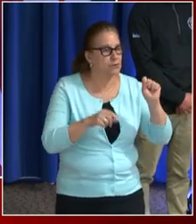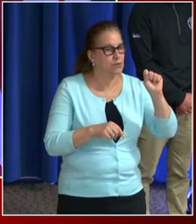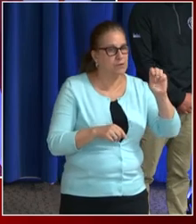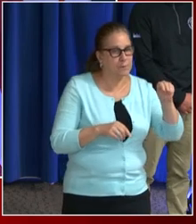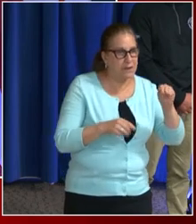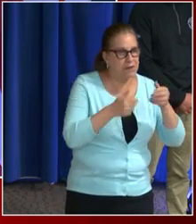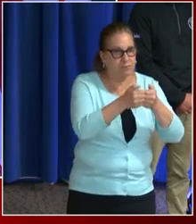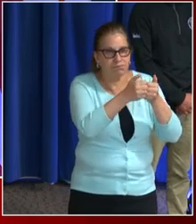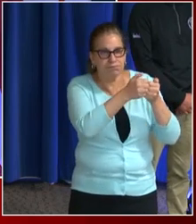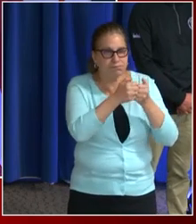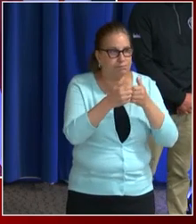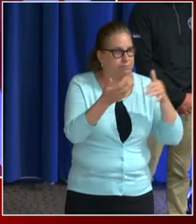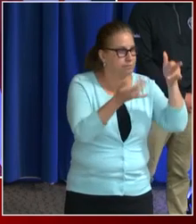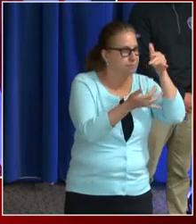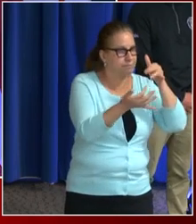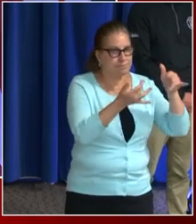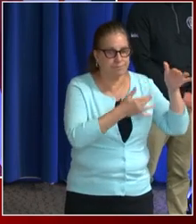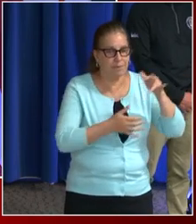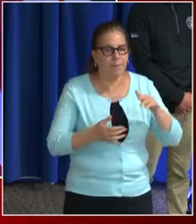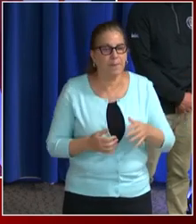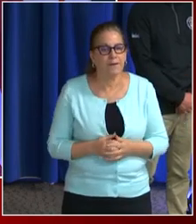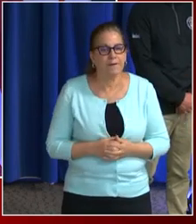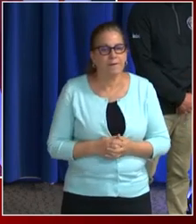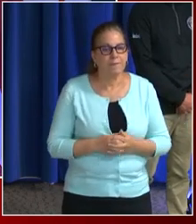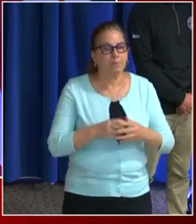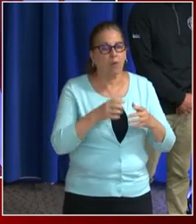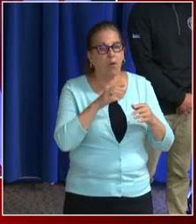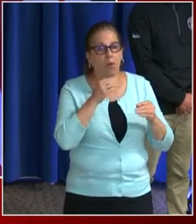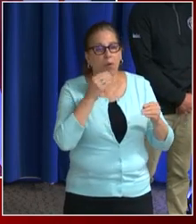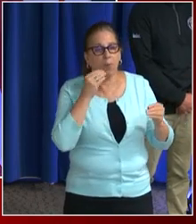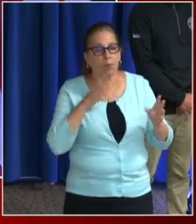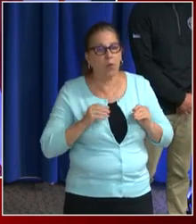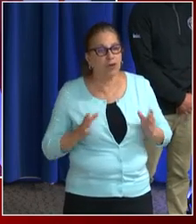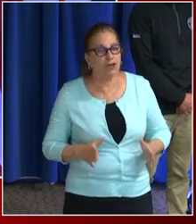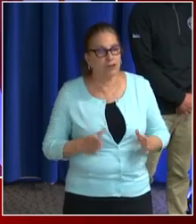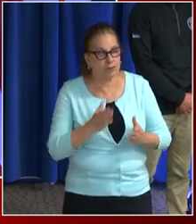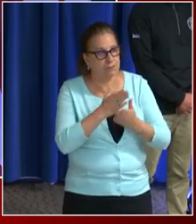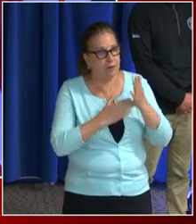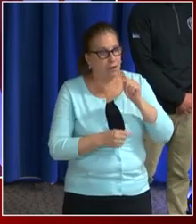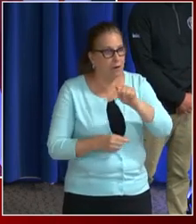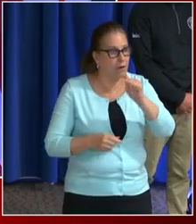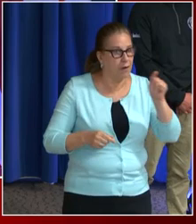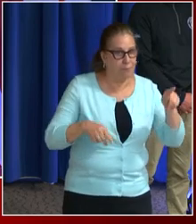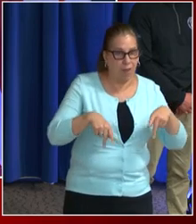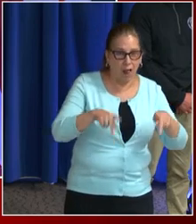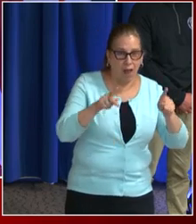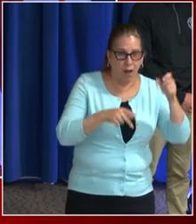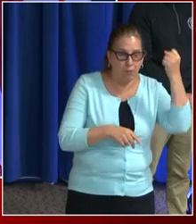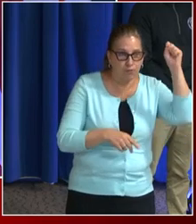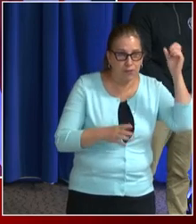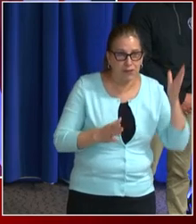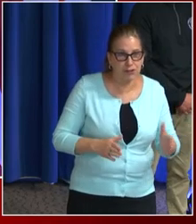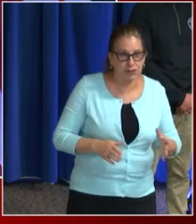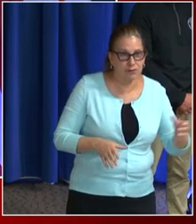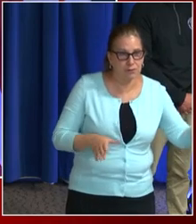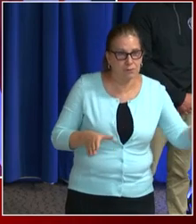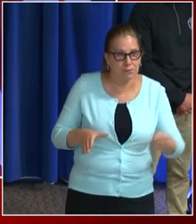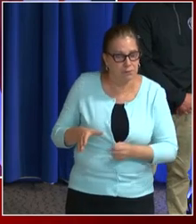that I can answer later, who allowed a number of the people who were going to be arrested into his home.